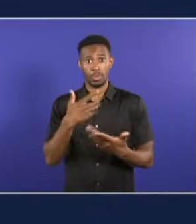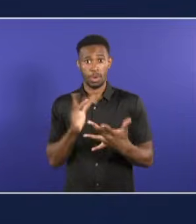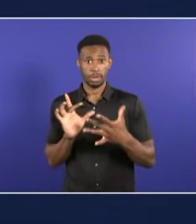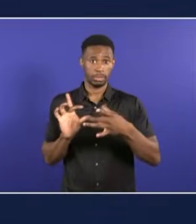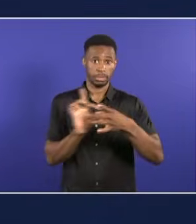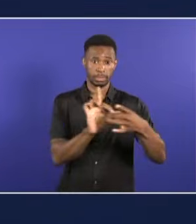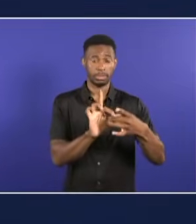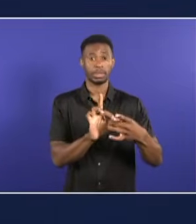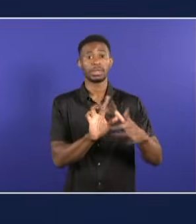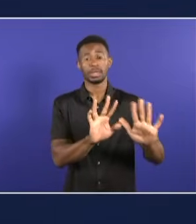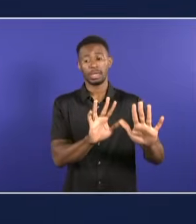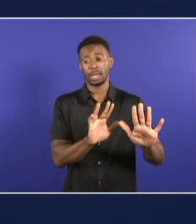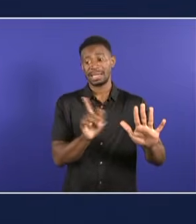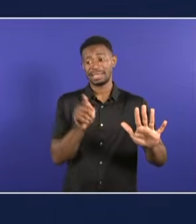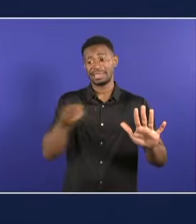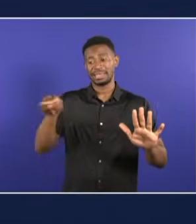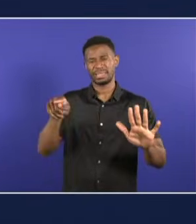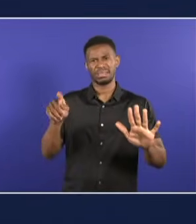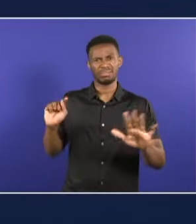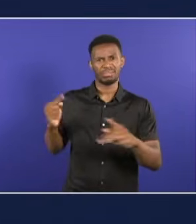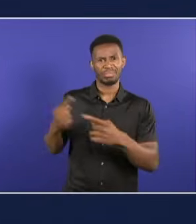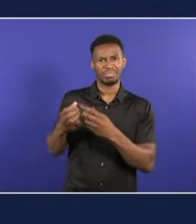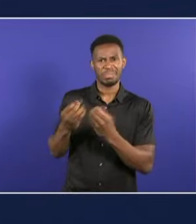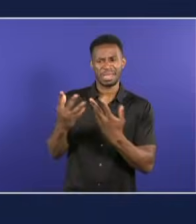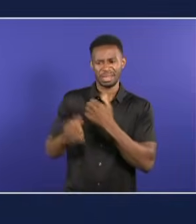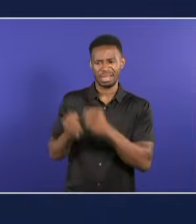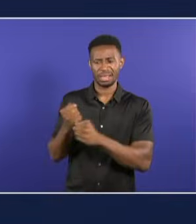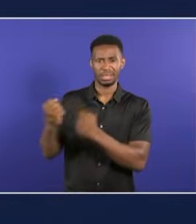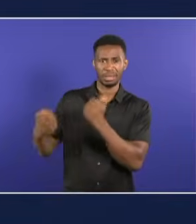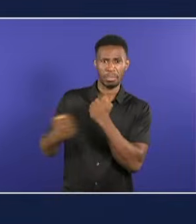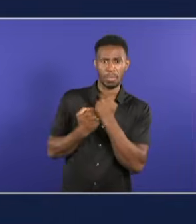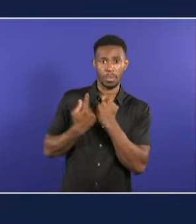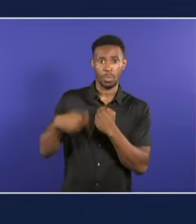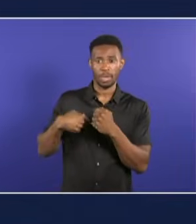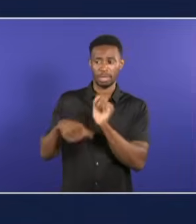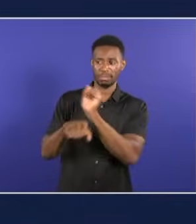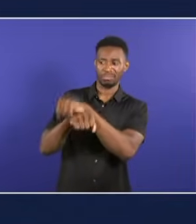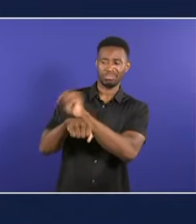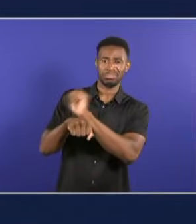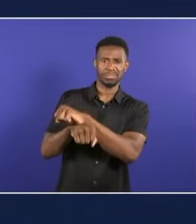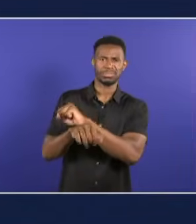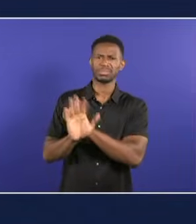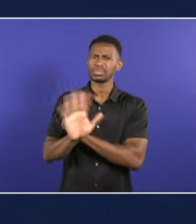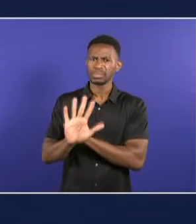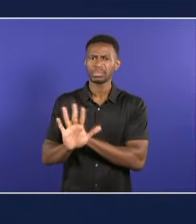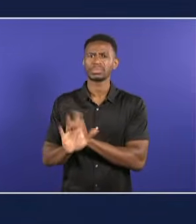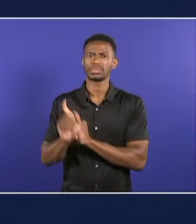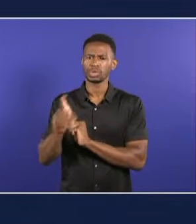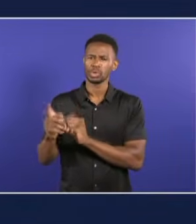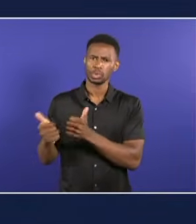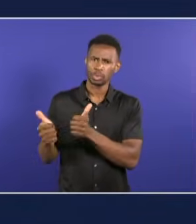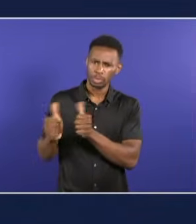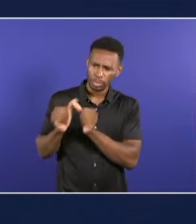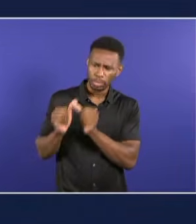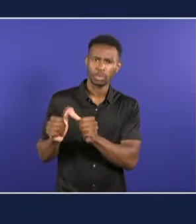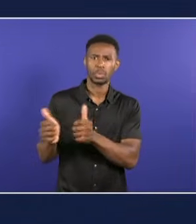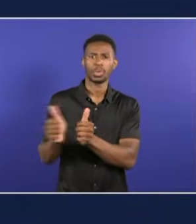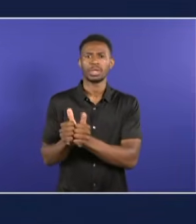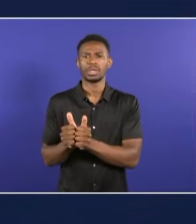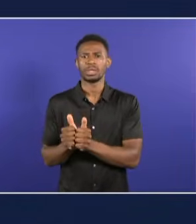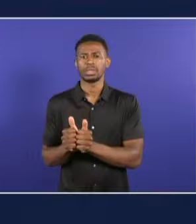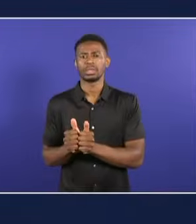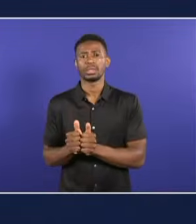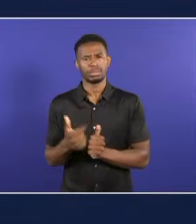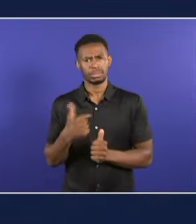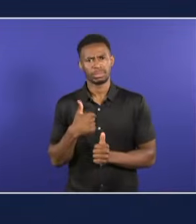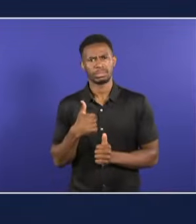the people who have supported us for so many years. I completely reject the idea.